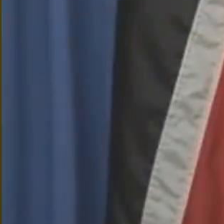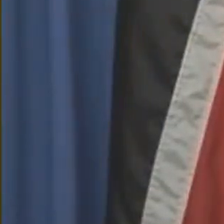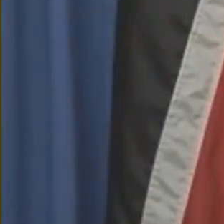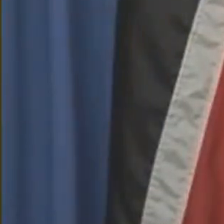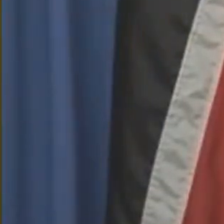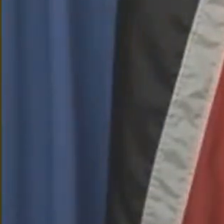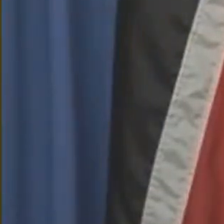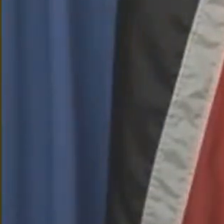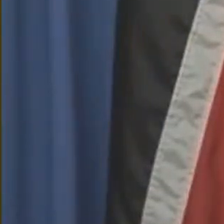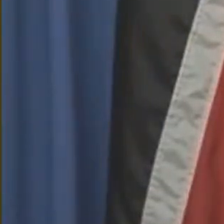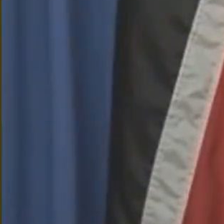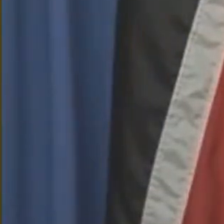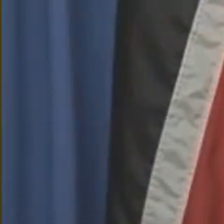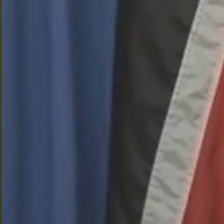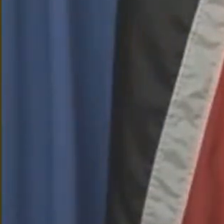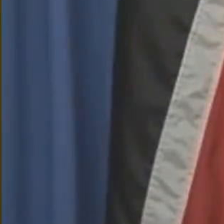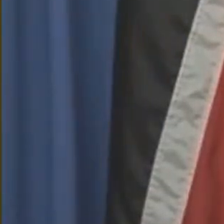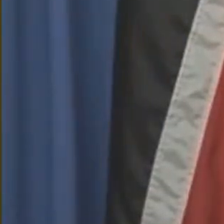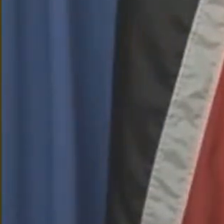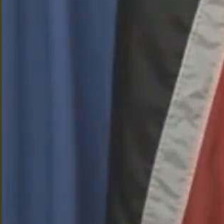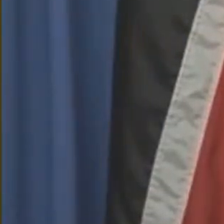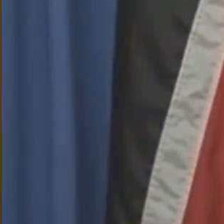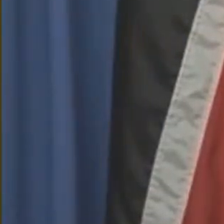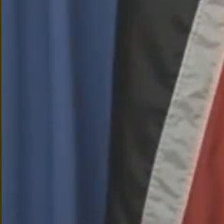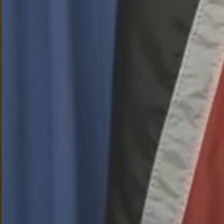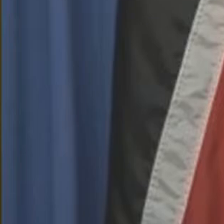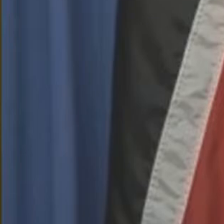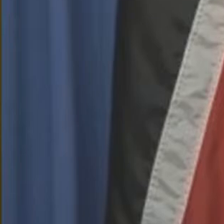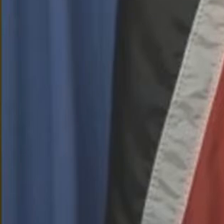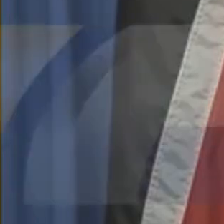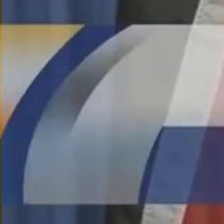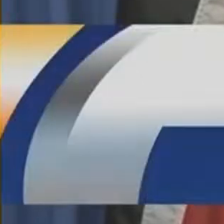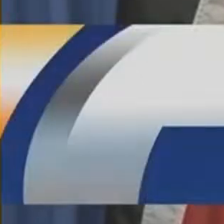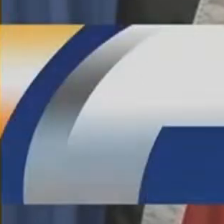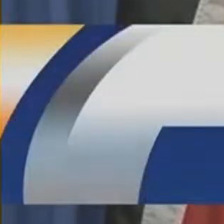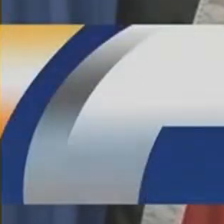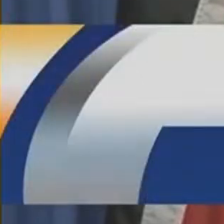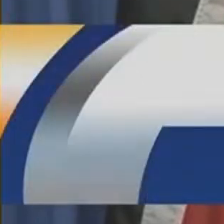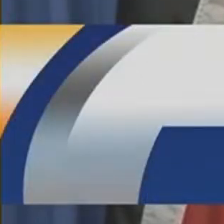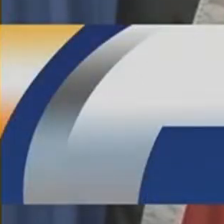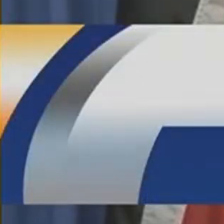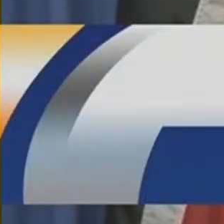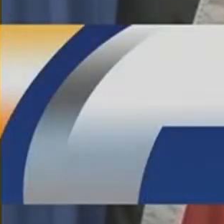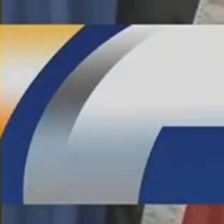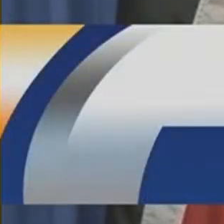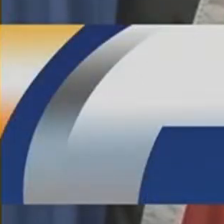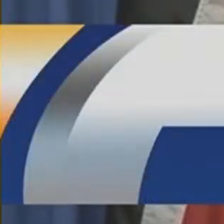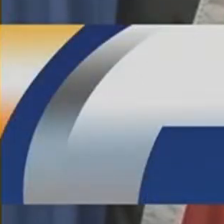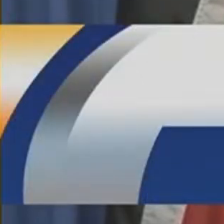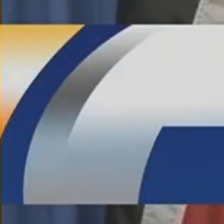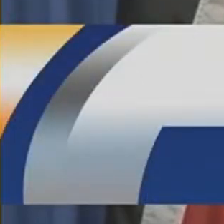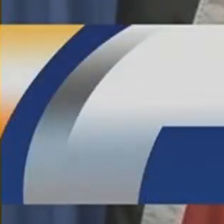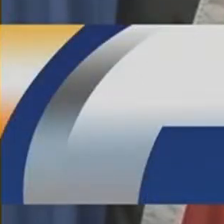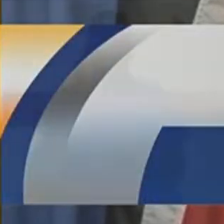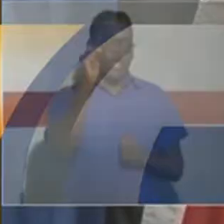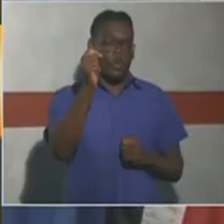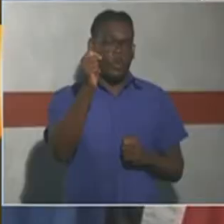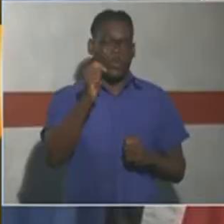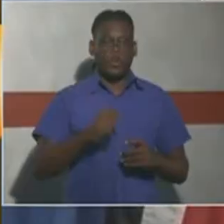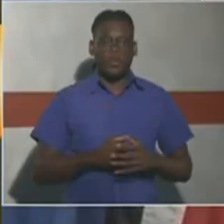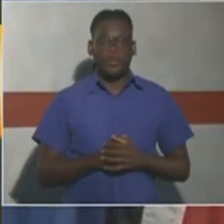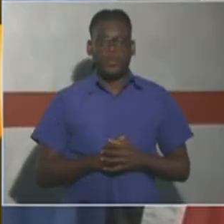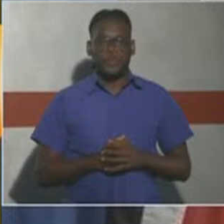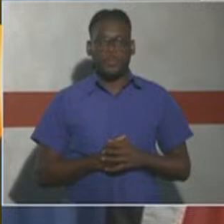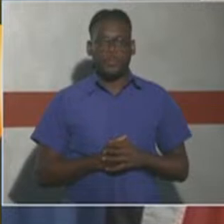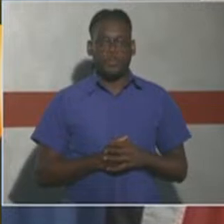Good afternoon, members of the media, members of the national community. Thank you very much for paying attention to our